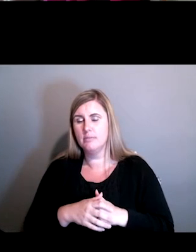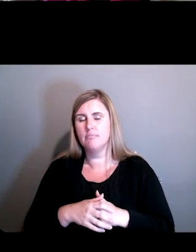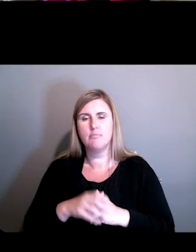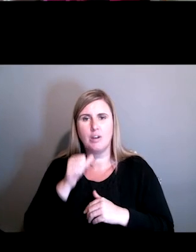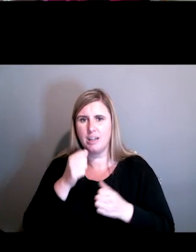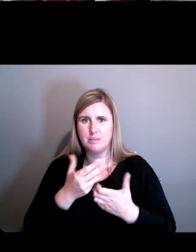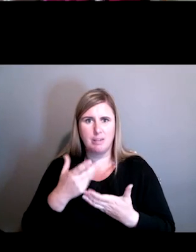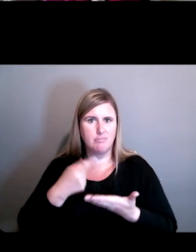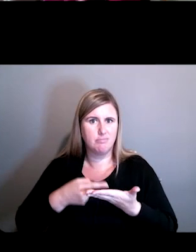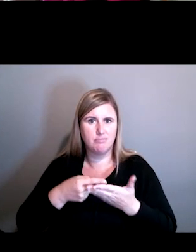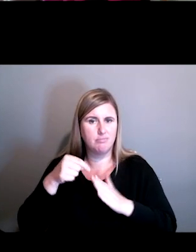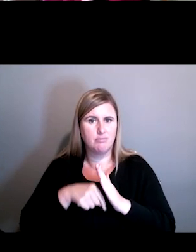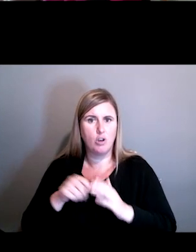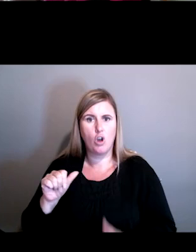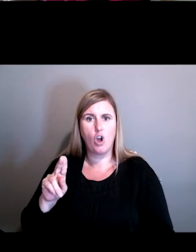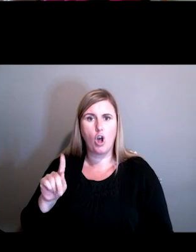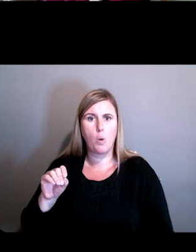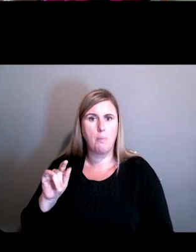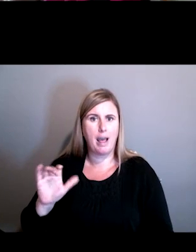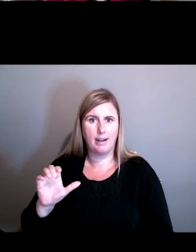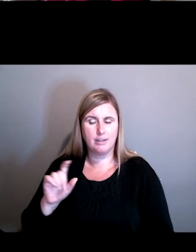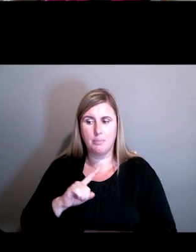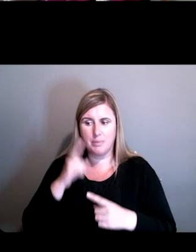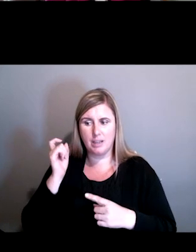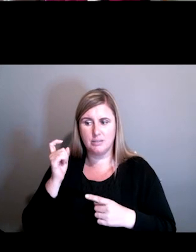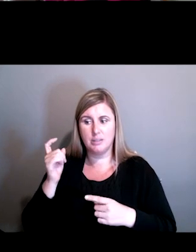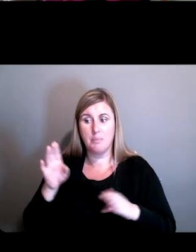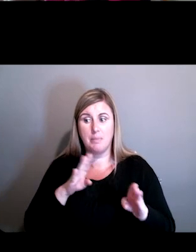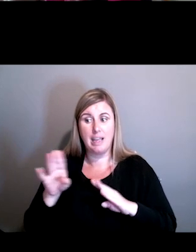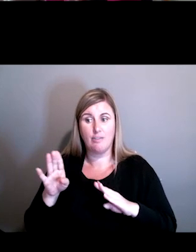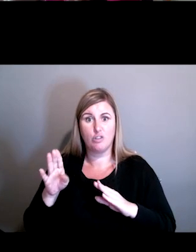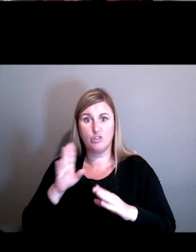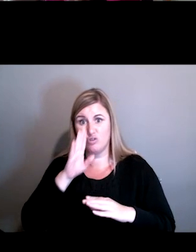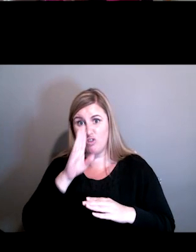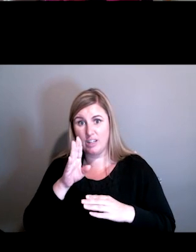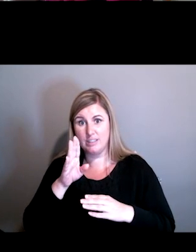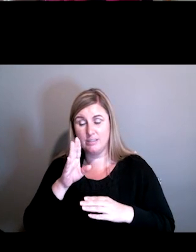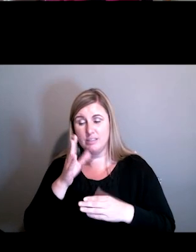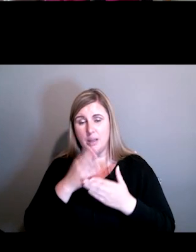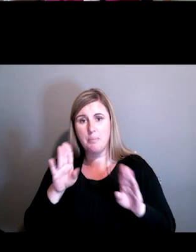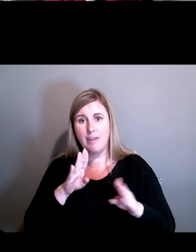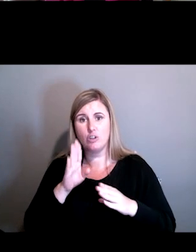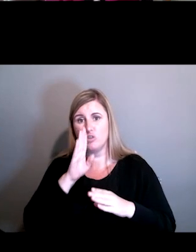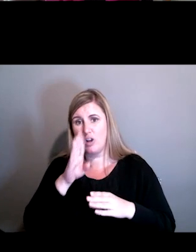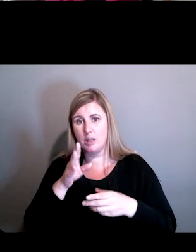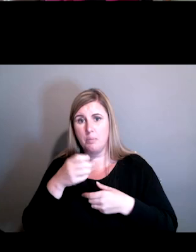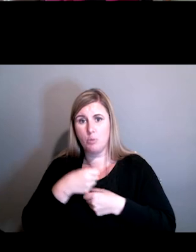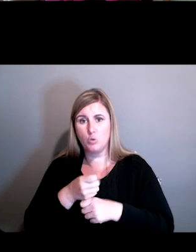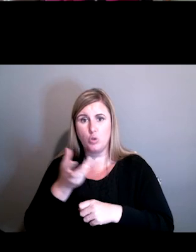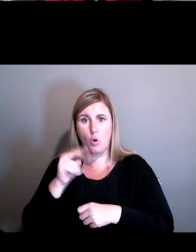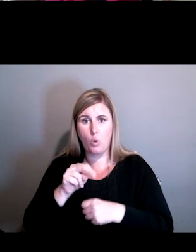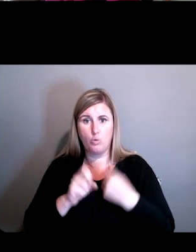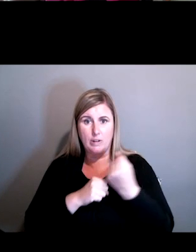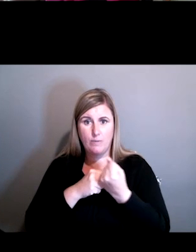automatic functions today. Simply put, some behaviors directly produce their own reinforcement. A behavior is